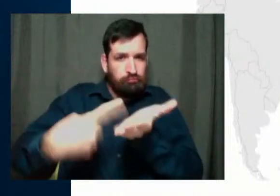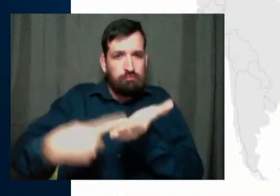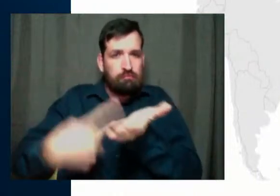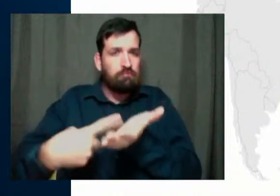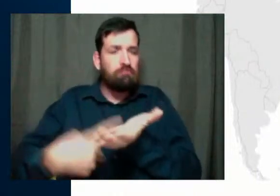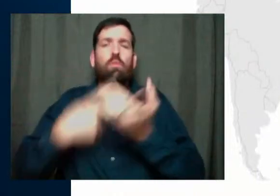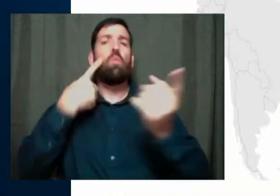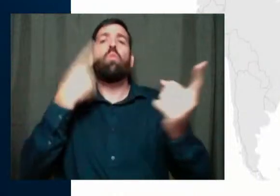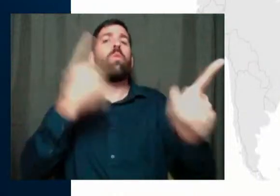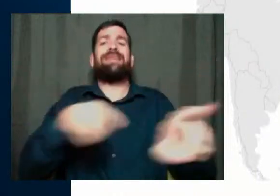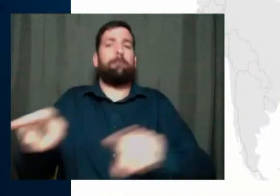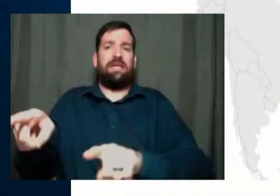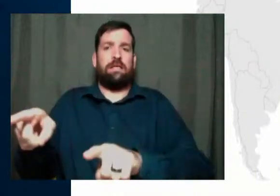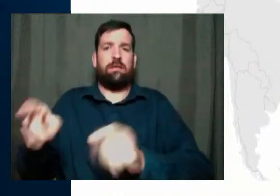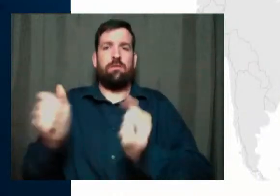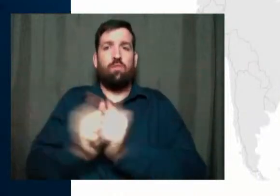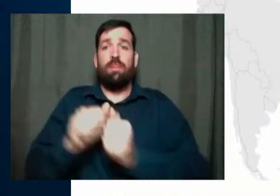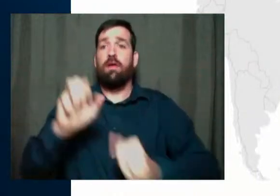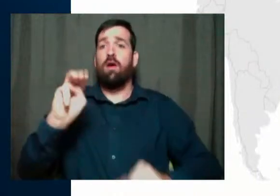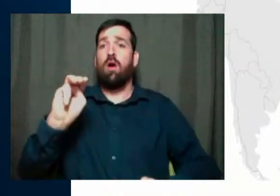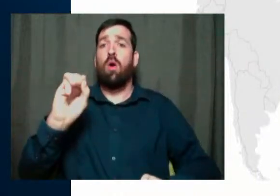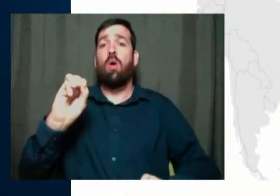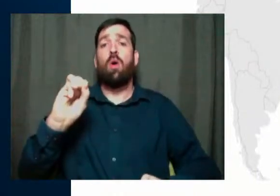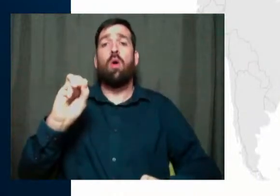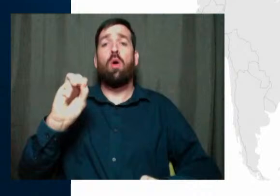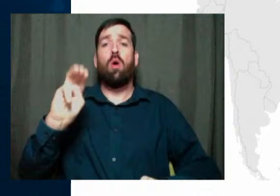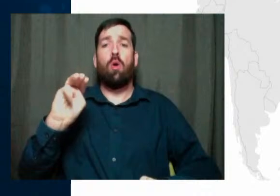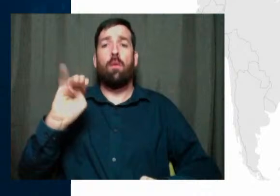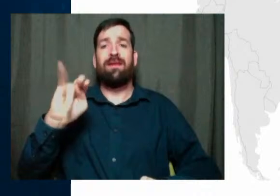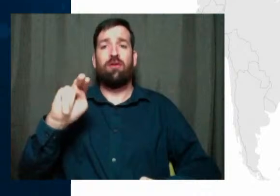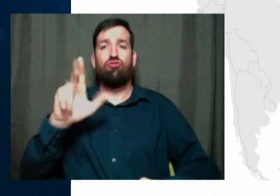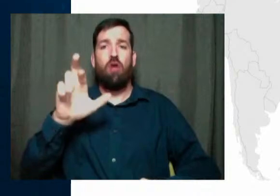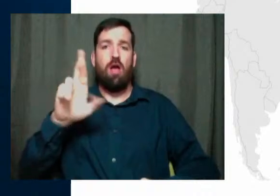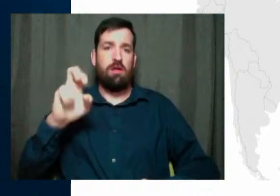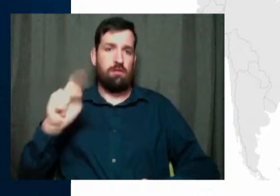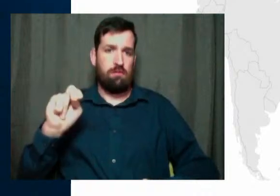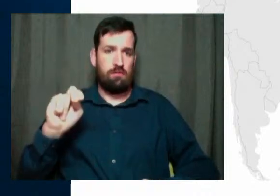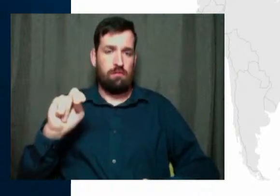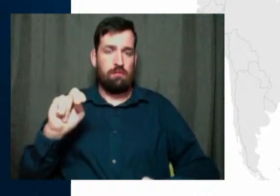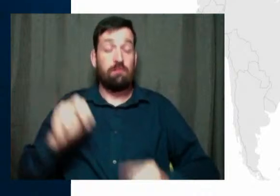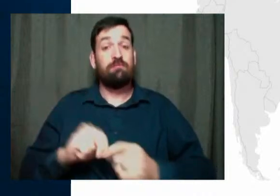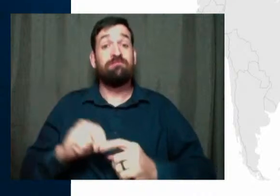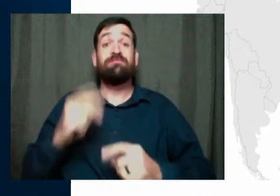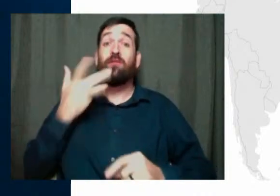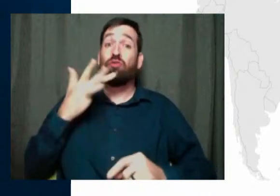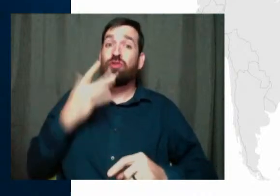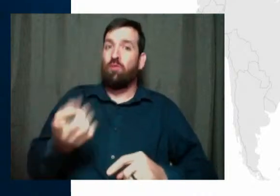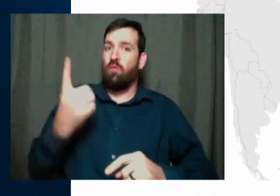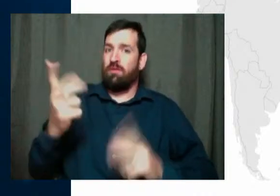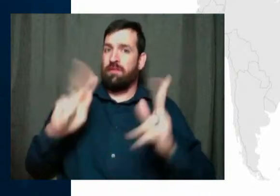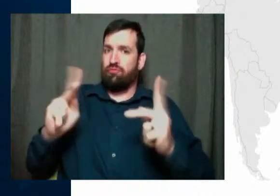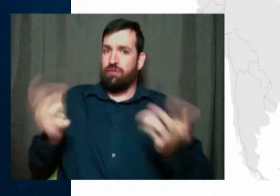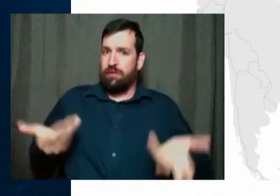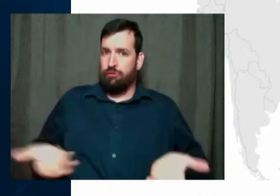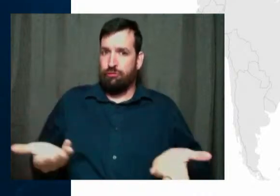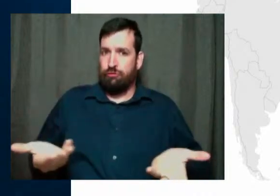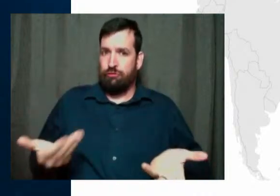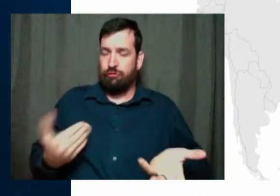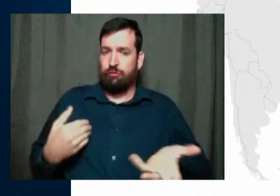on with Omicron. I want to call it Omicron, but fortunately one of our folks who are working here took some